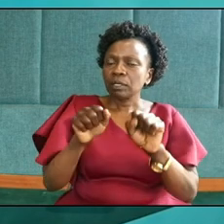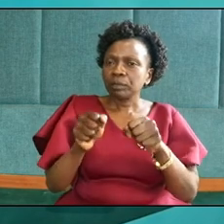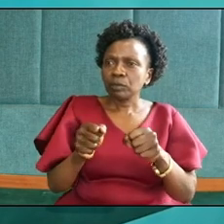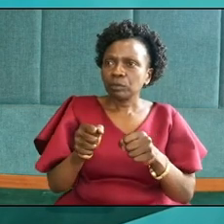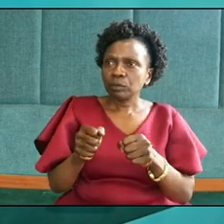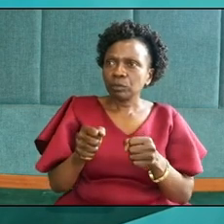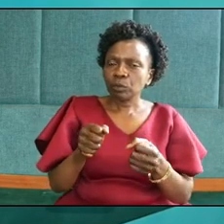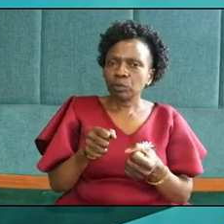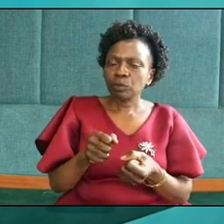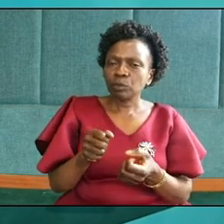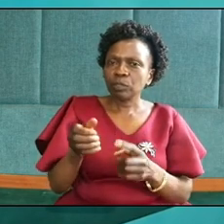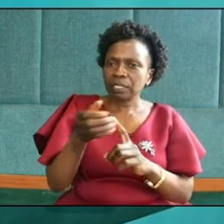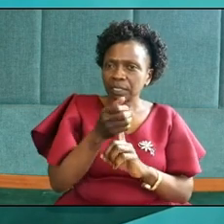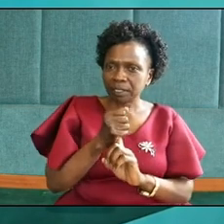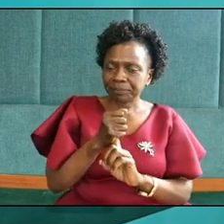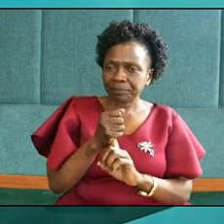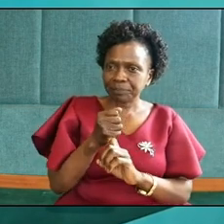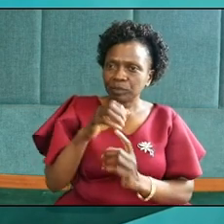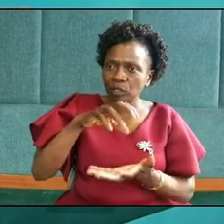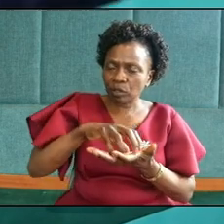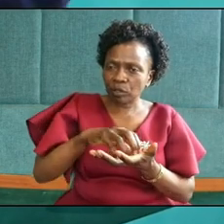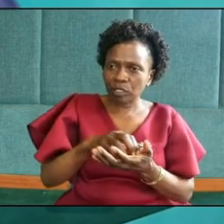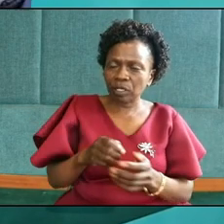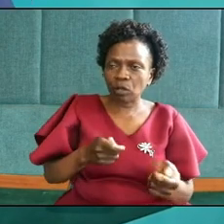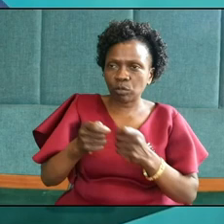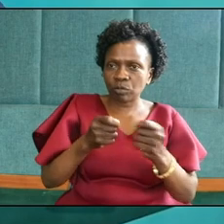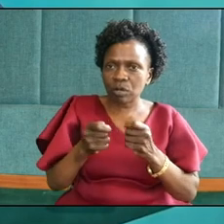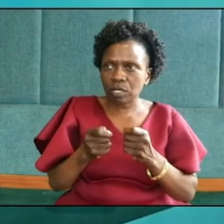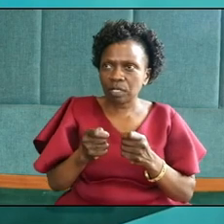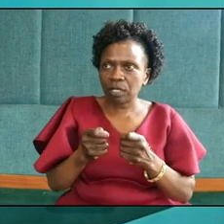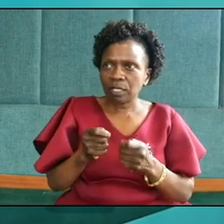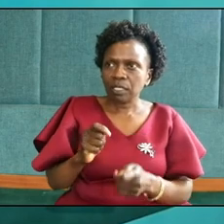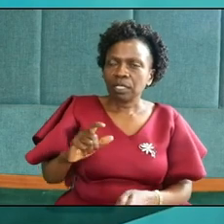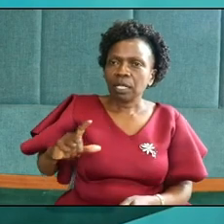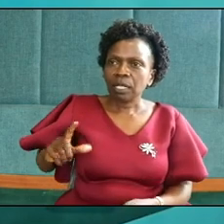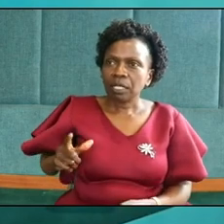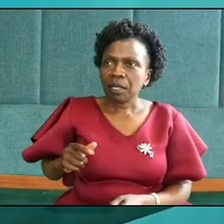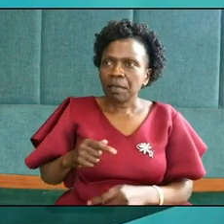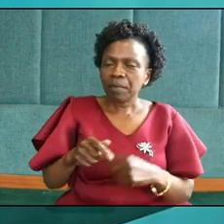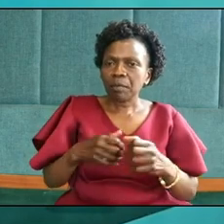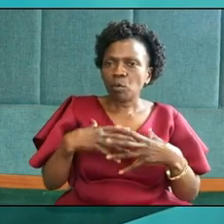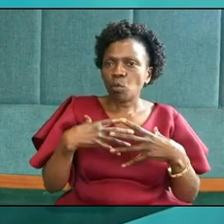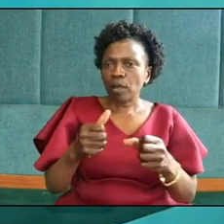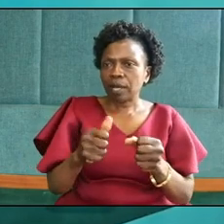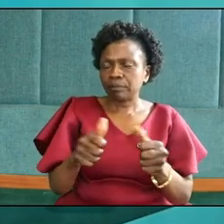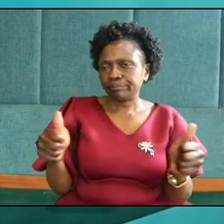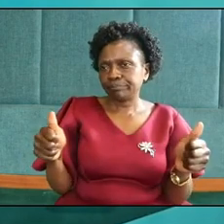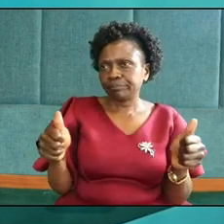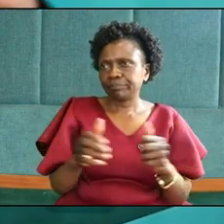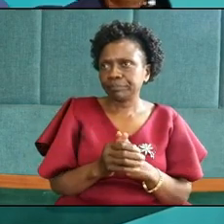disease under control. With careful medication and monitoring, the girl became well.